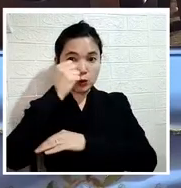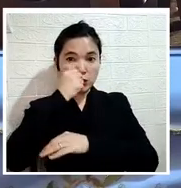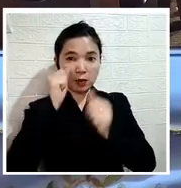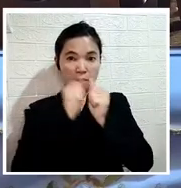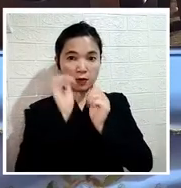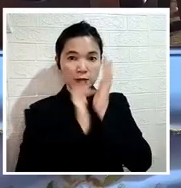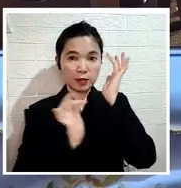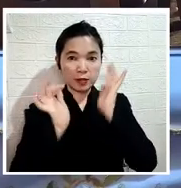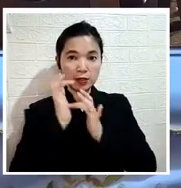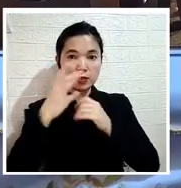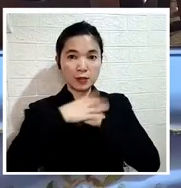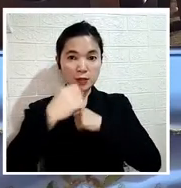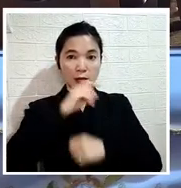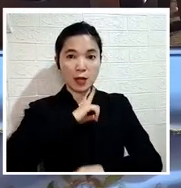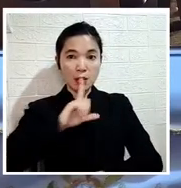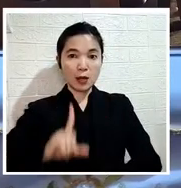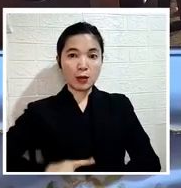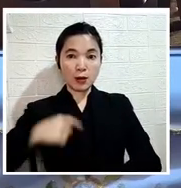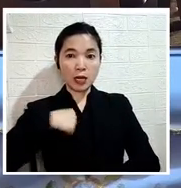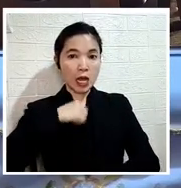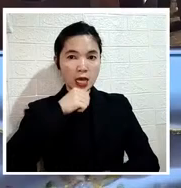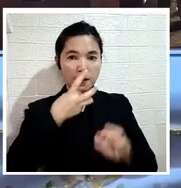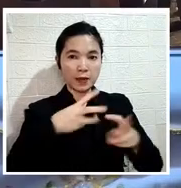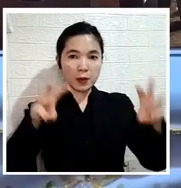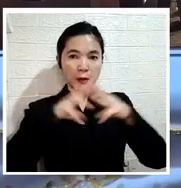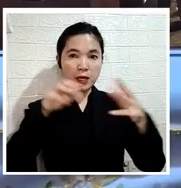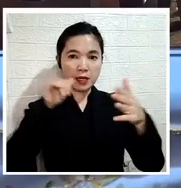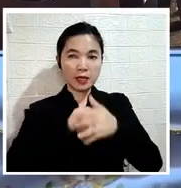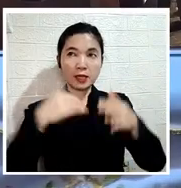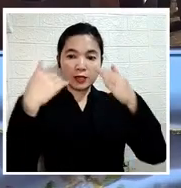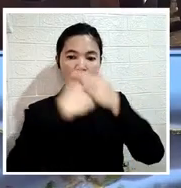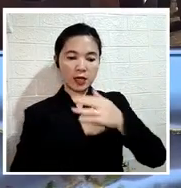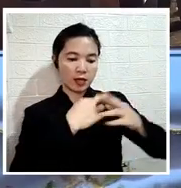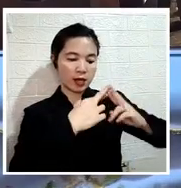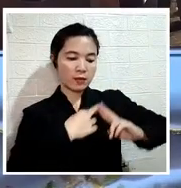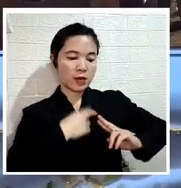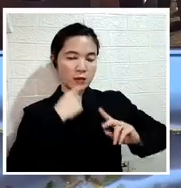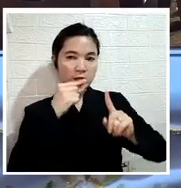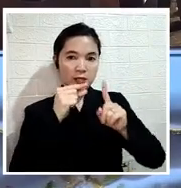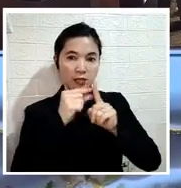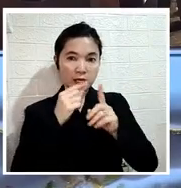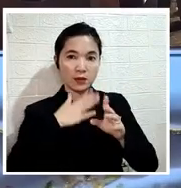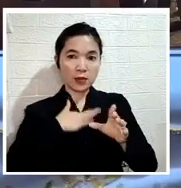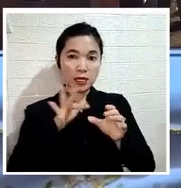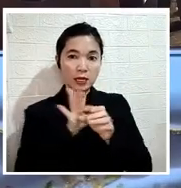should enter under my roof, but only say the word and my soul shall be healed.